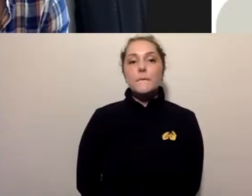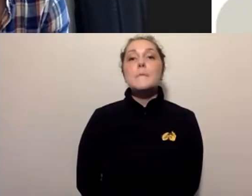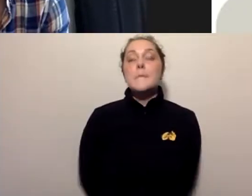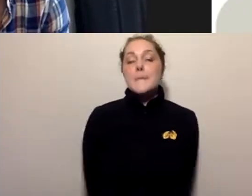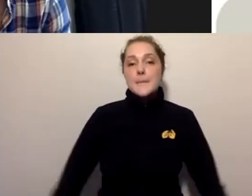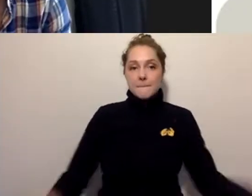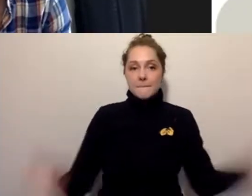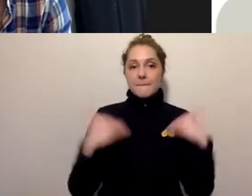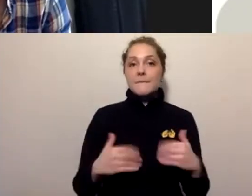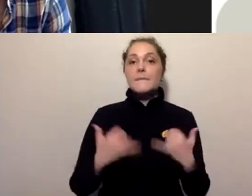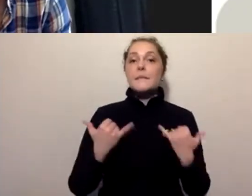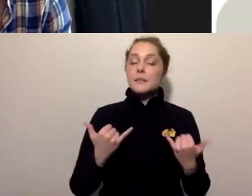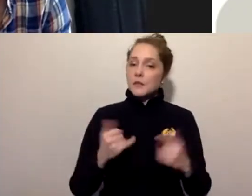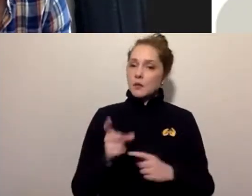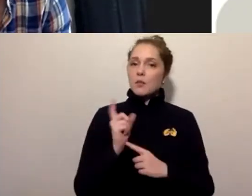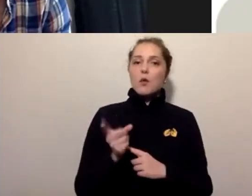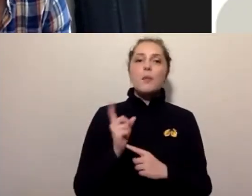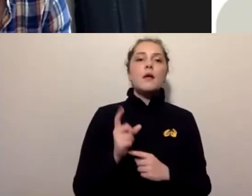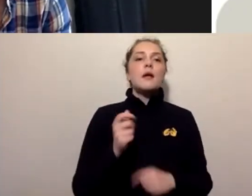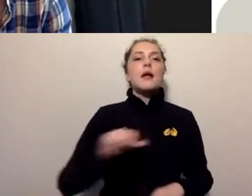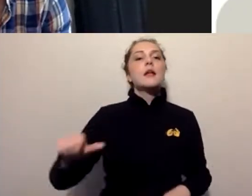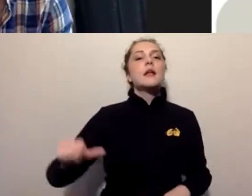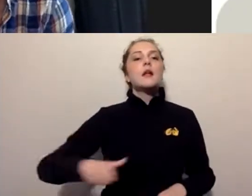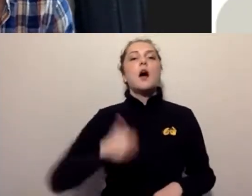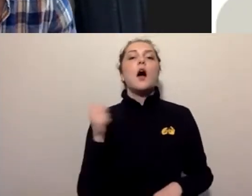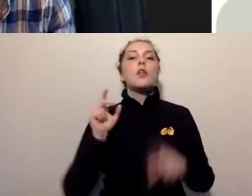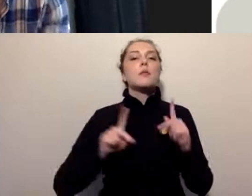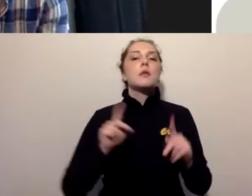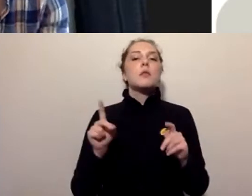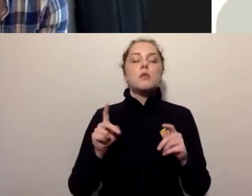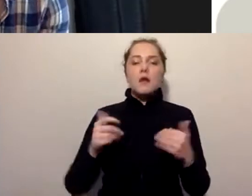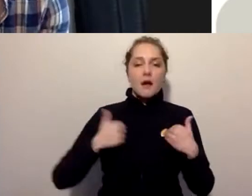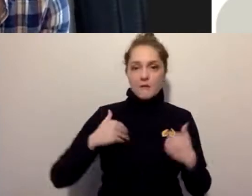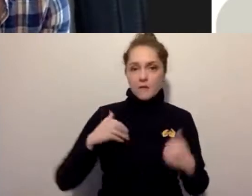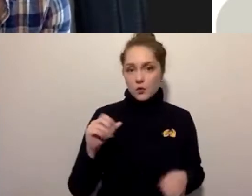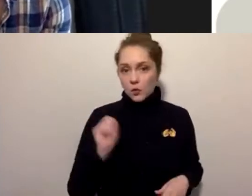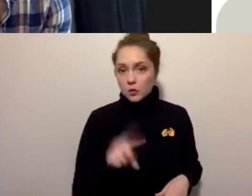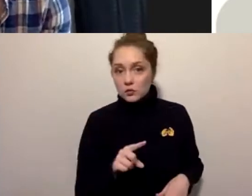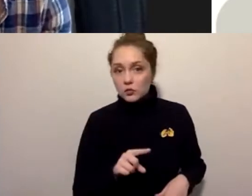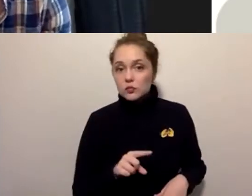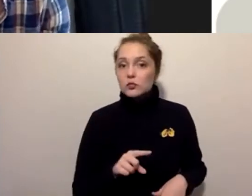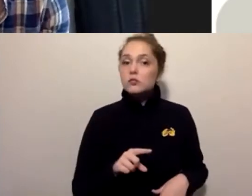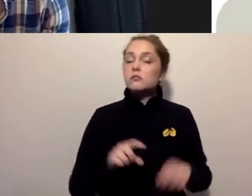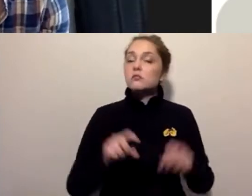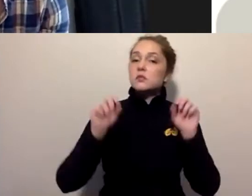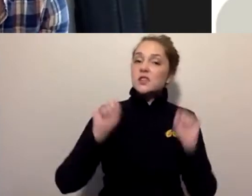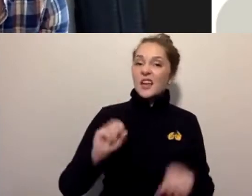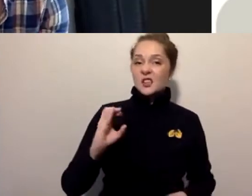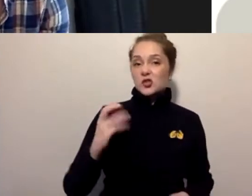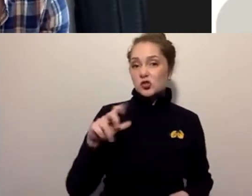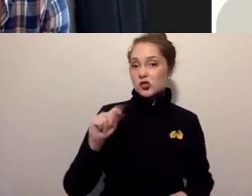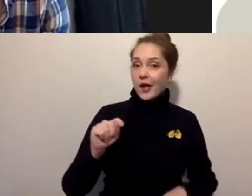So I'm going to take a moment. Is there anyone else who has a question? You can either put it in the